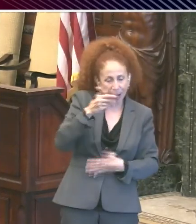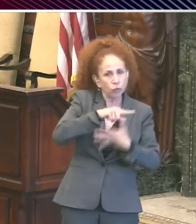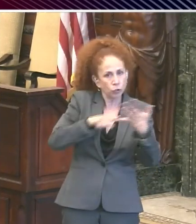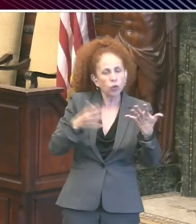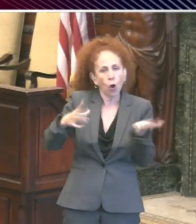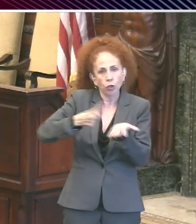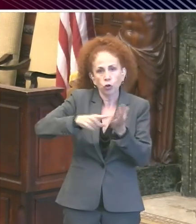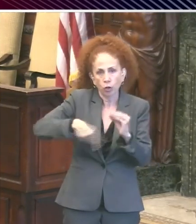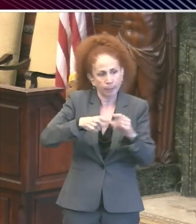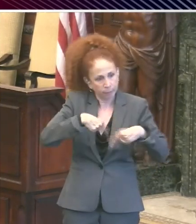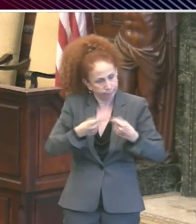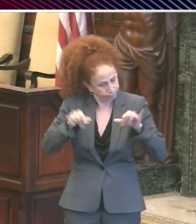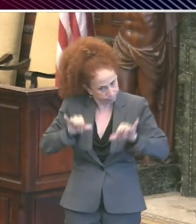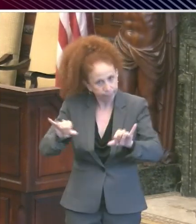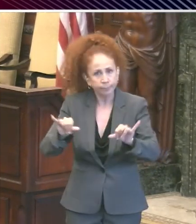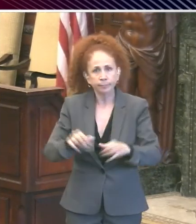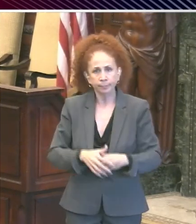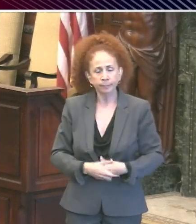about here.